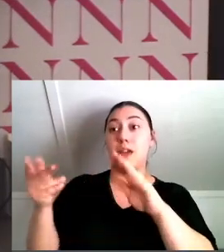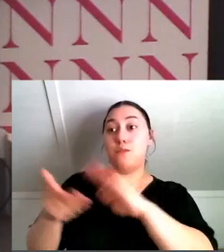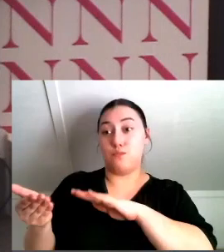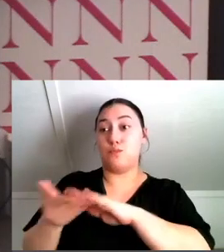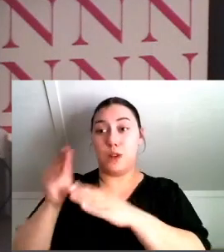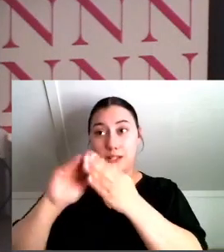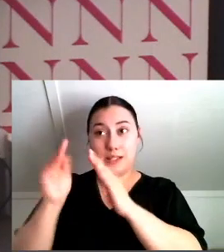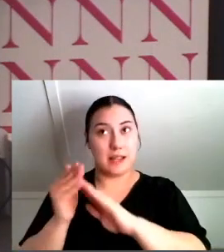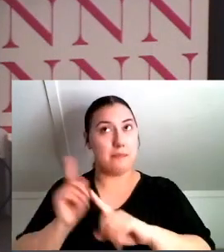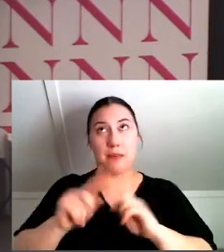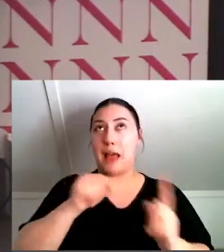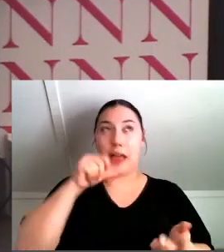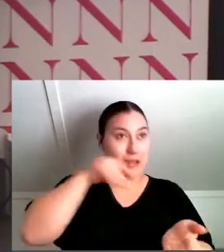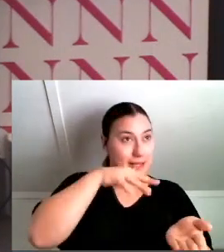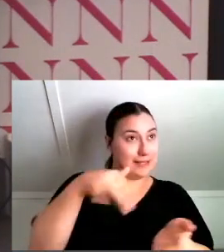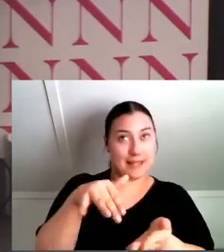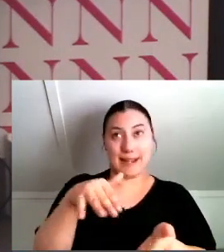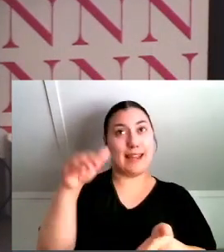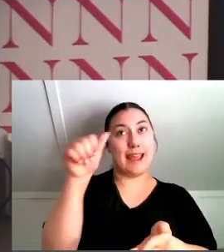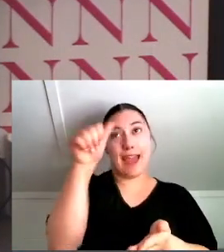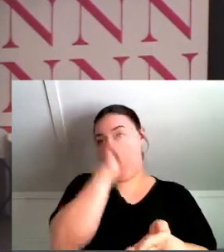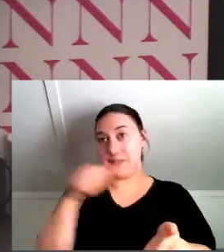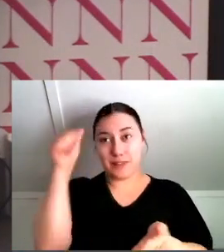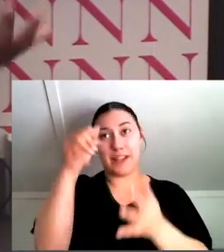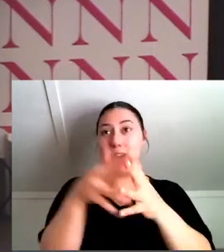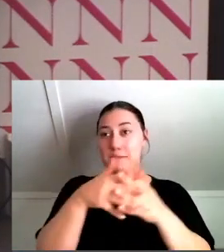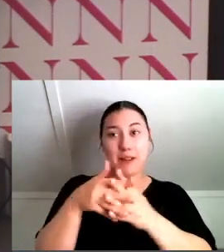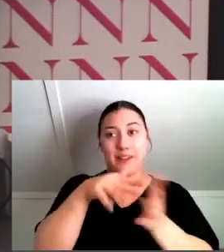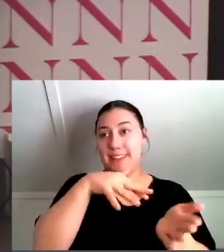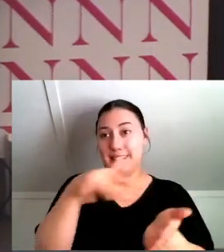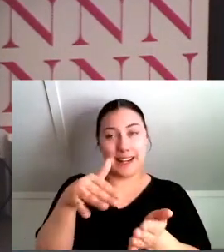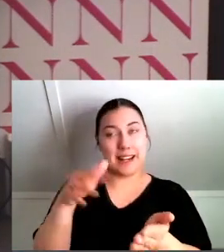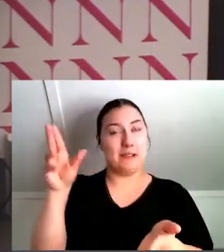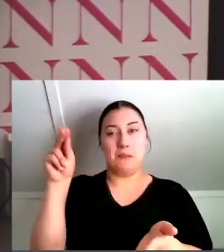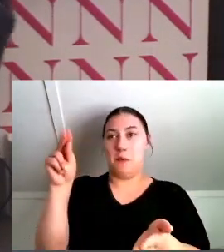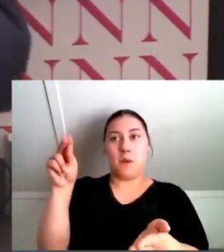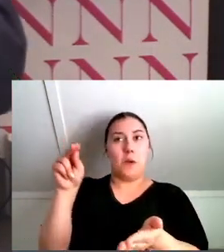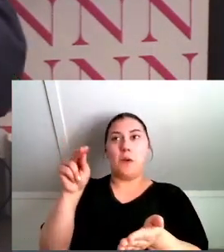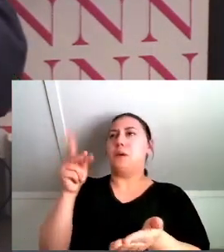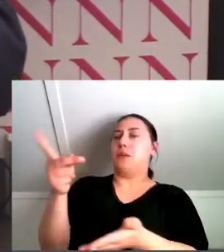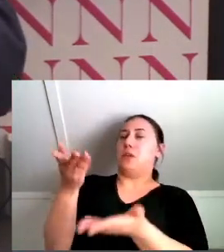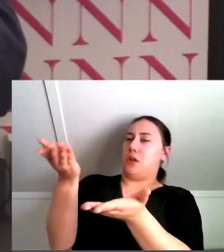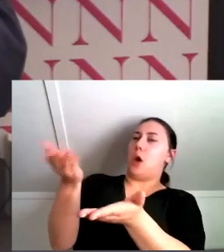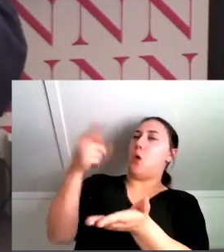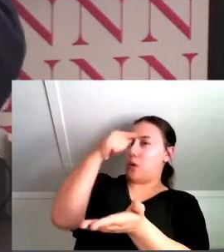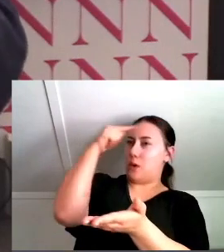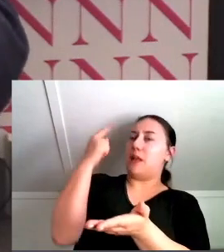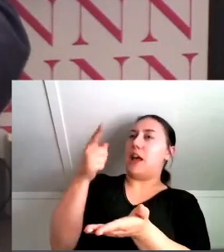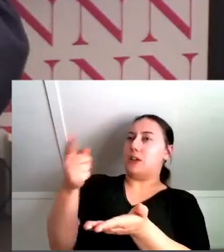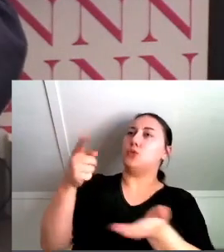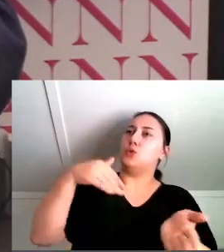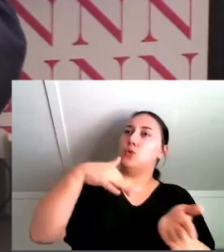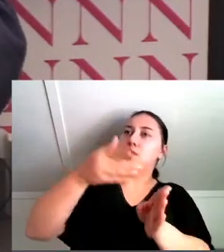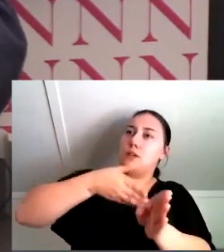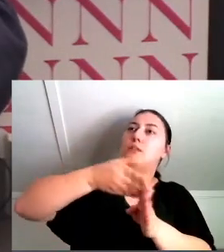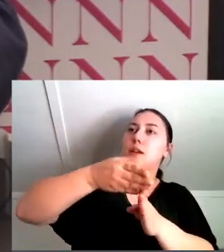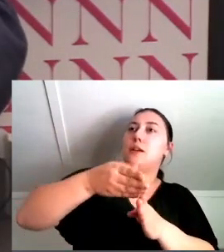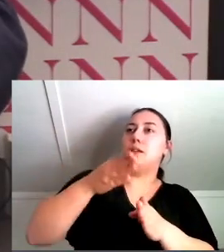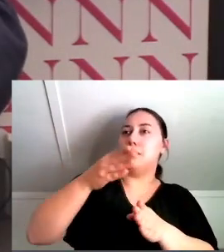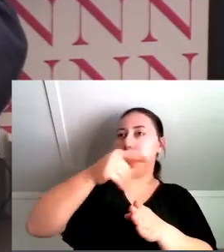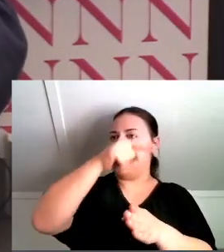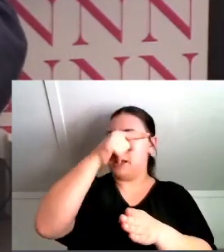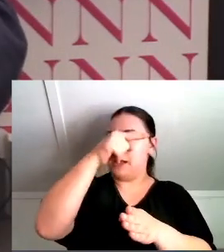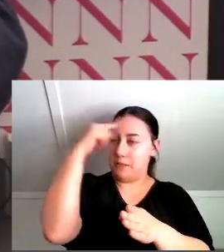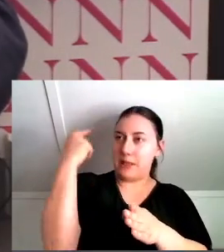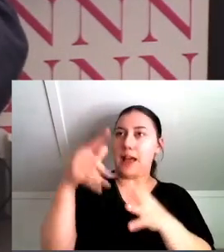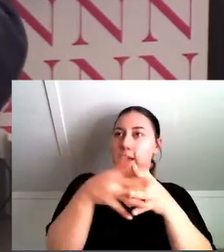American studies. Like, that, you know, I just arrived at a place and they were like, you're black, you can teach African American history. And my advisor always told